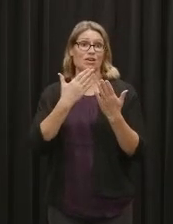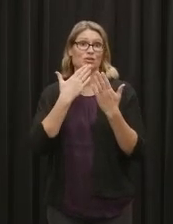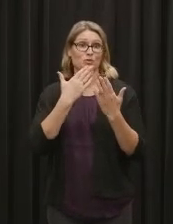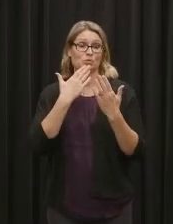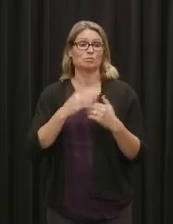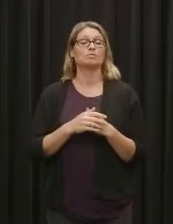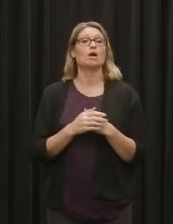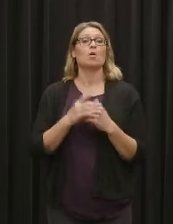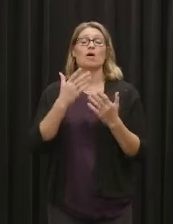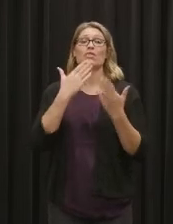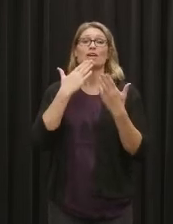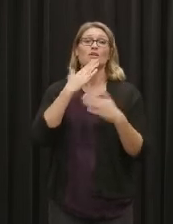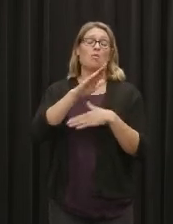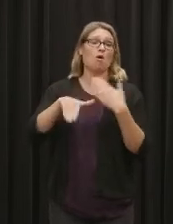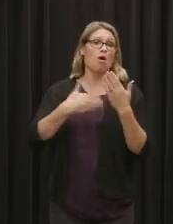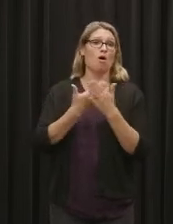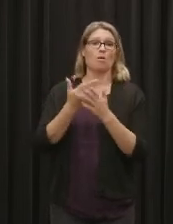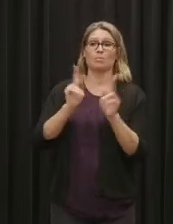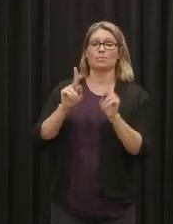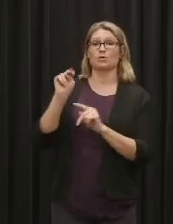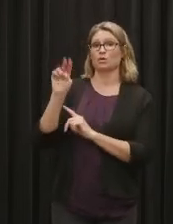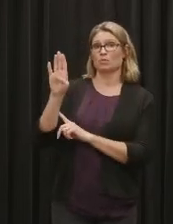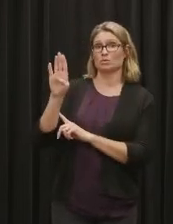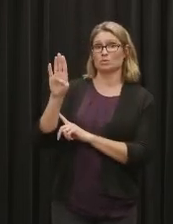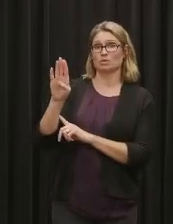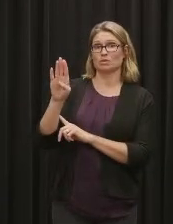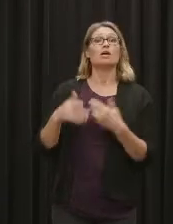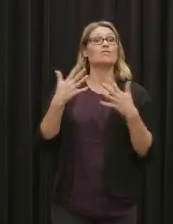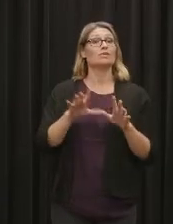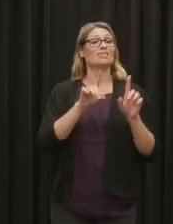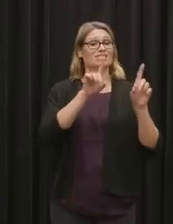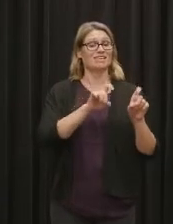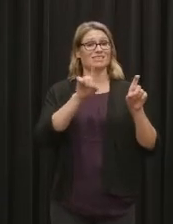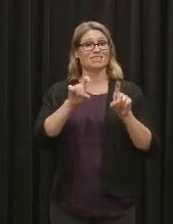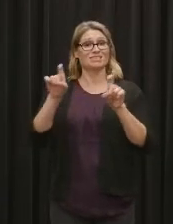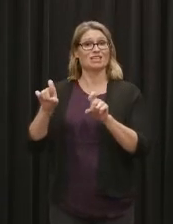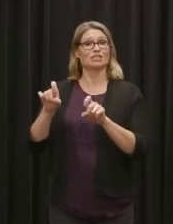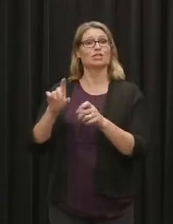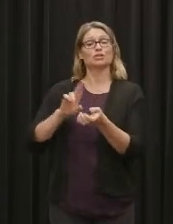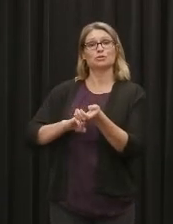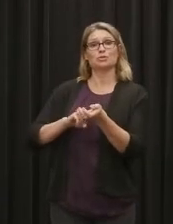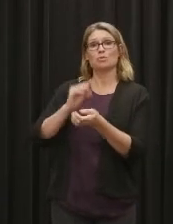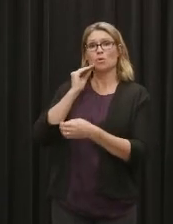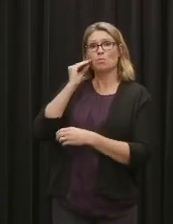Hanukkah to everyone in New Brunswick. Another round of testing in Parkland St. John's